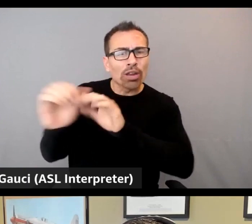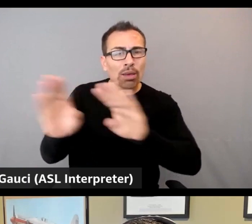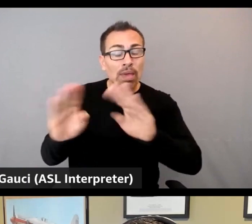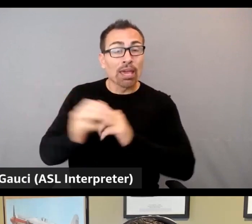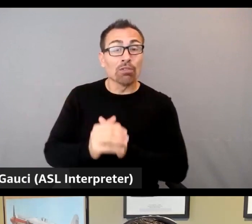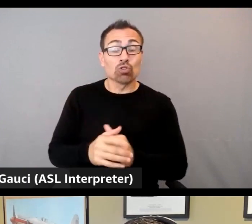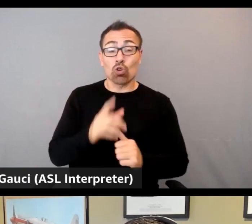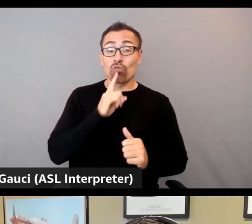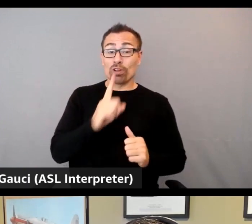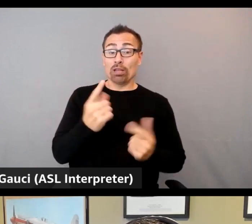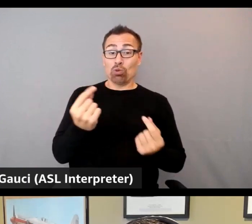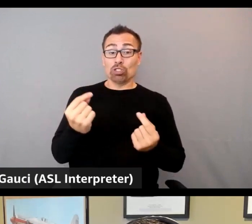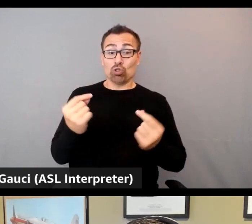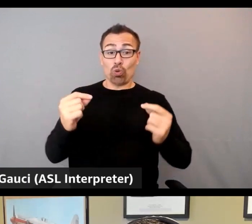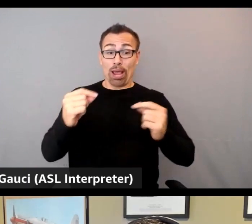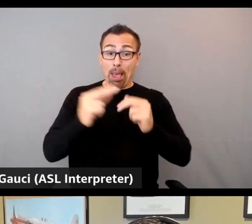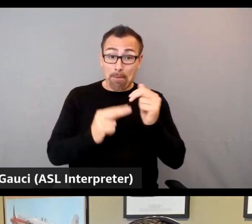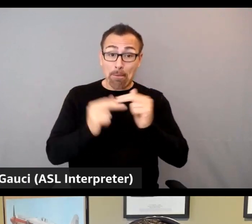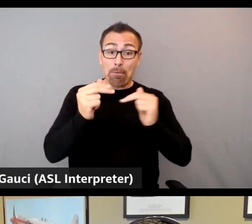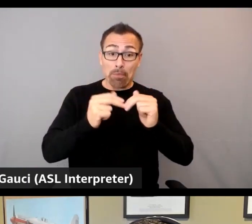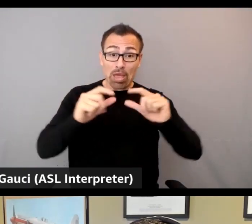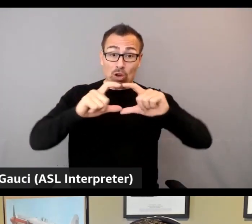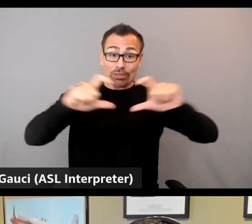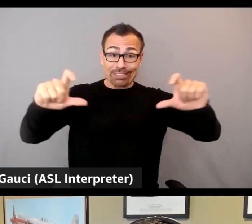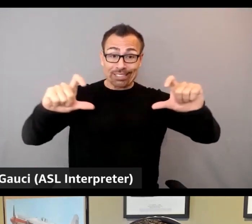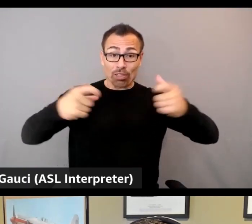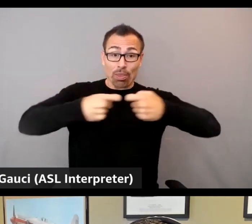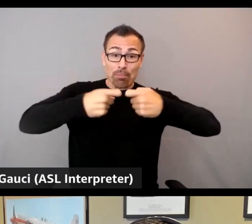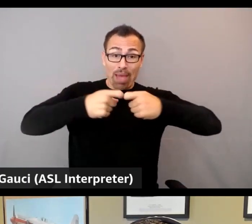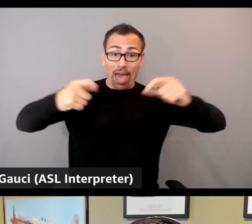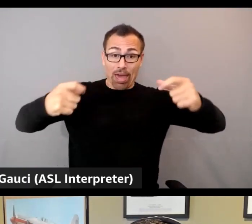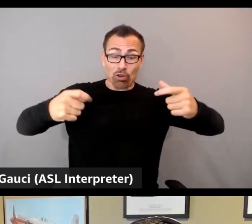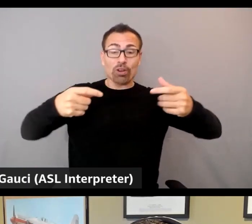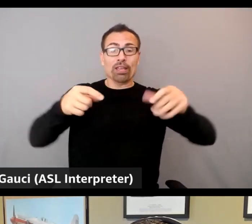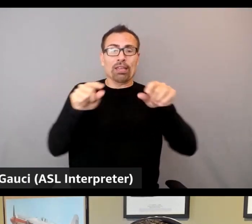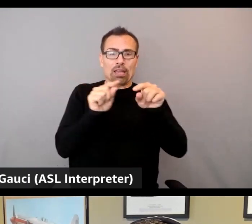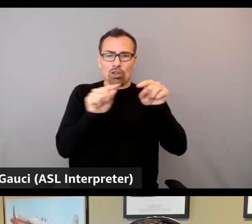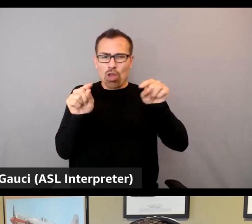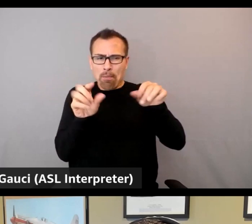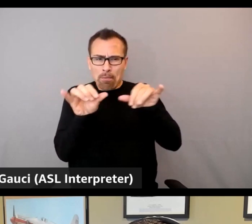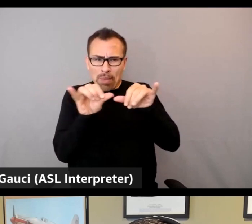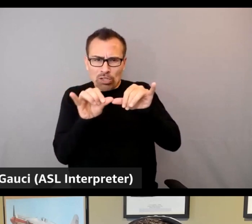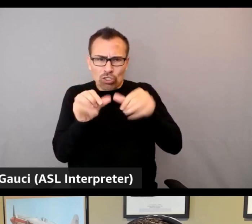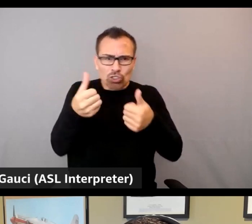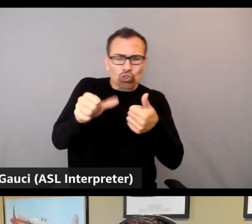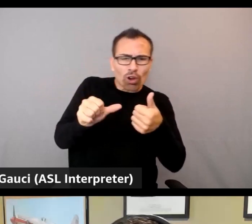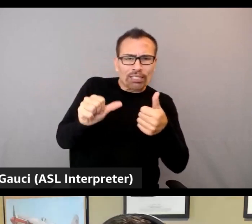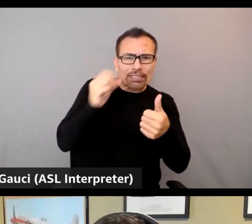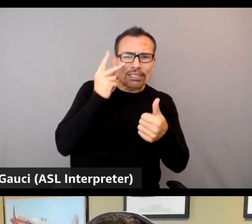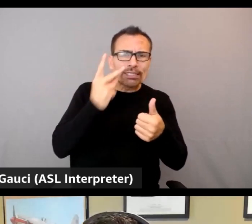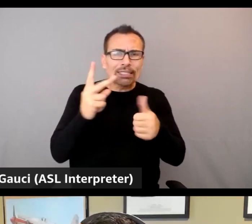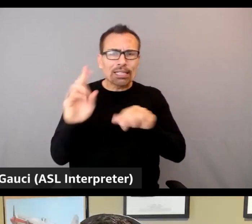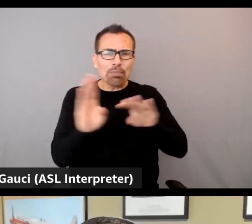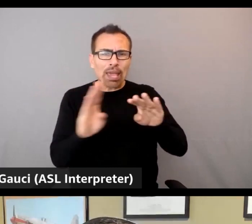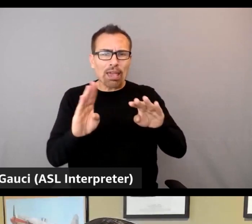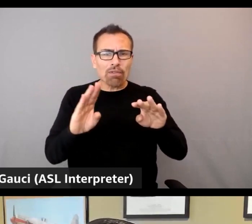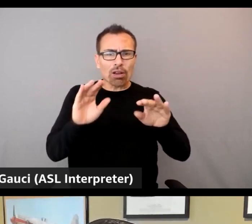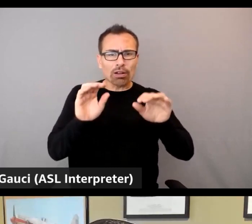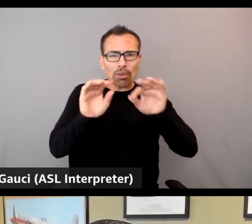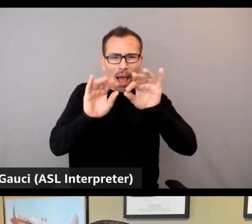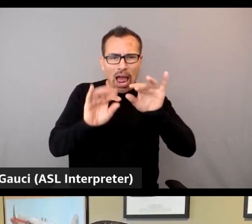it, you're trying to simulate the behavior of the electrons on a quantum computer. The reason why you want to do that on a quantum computer is